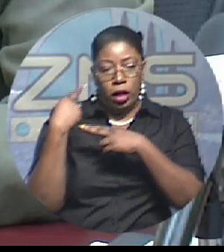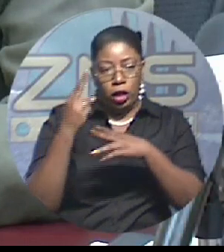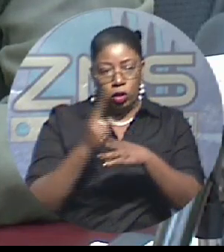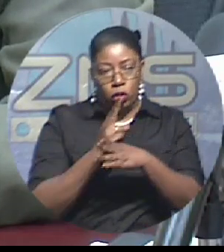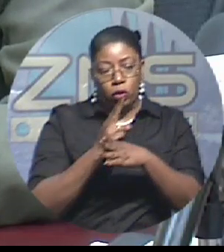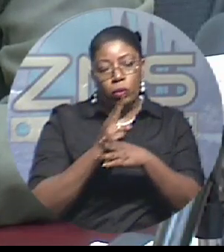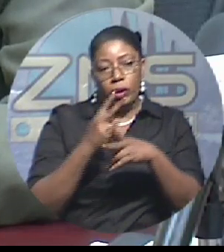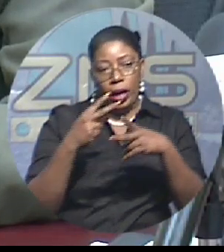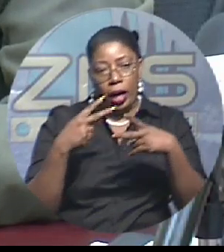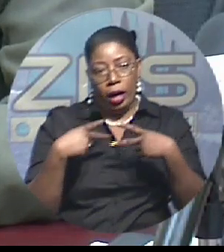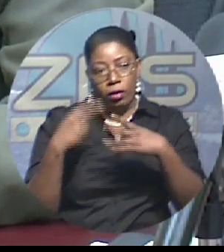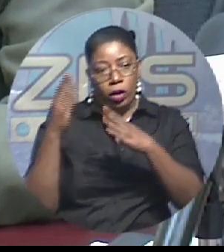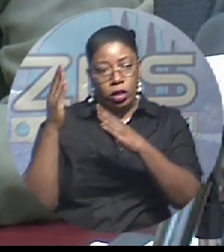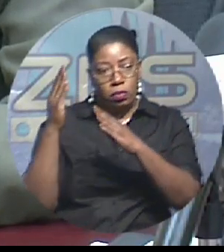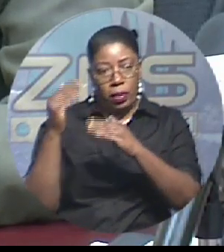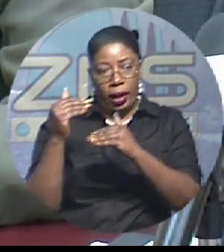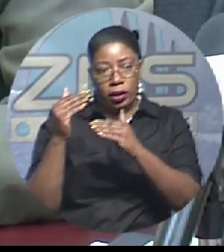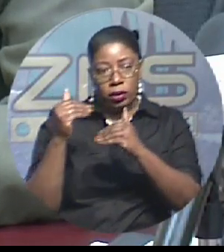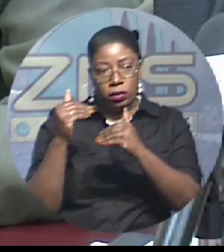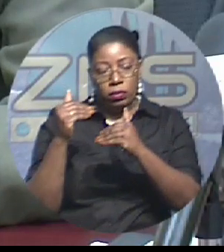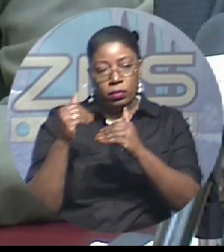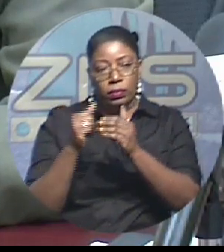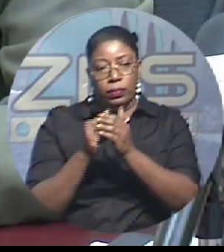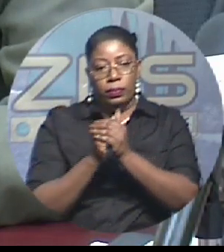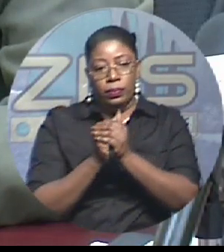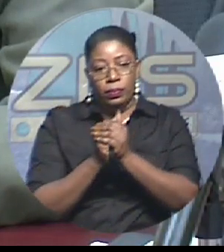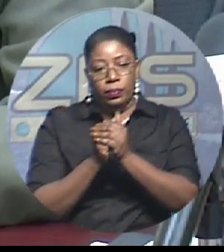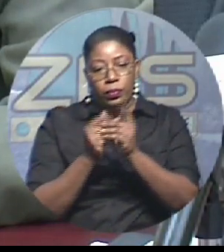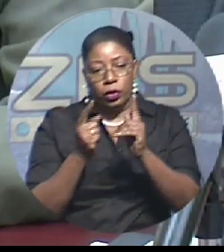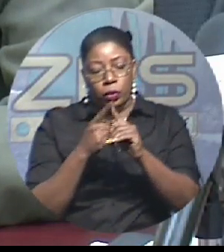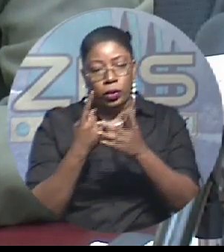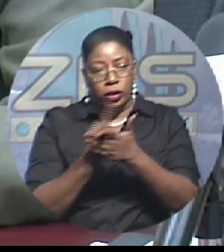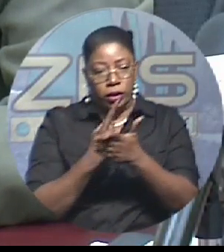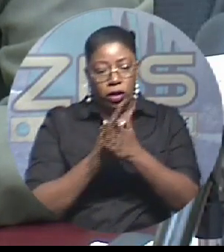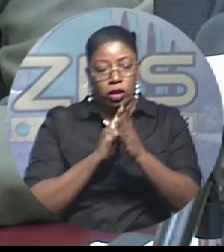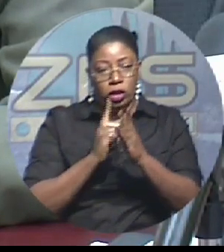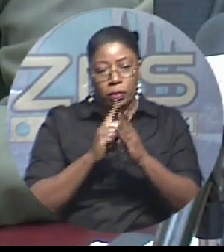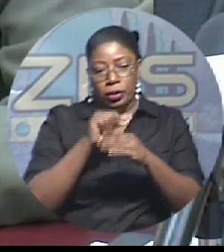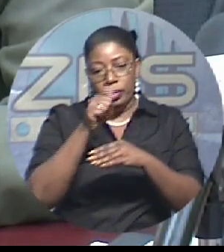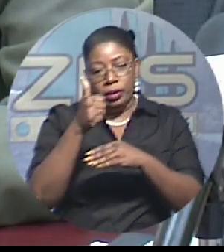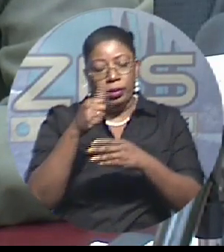would be in a position to address any situations that arise